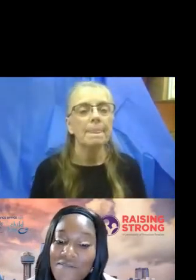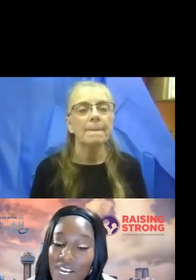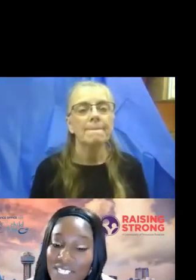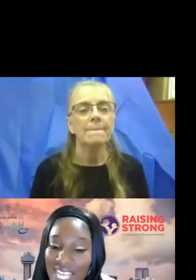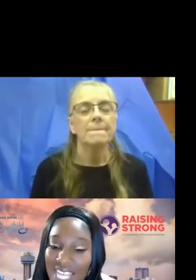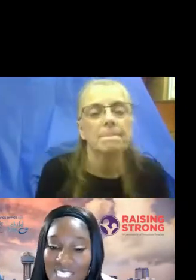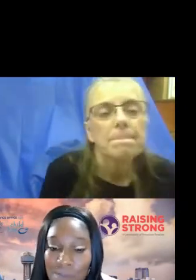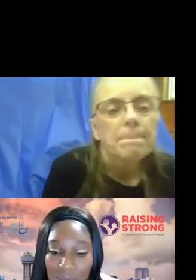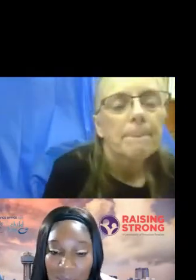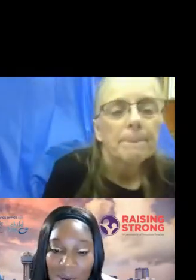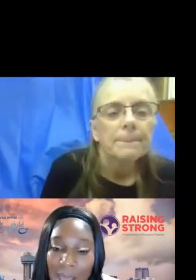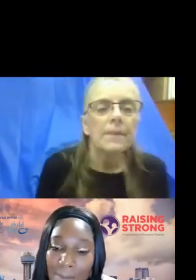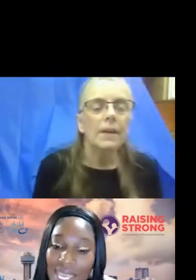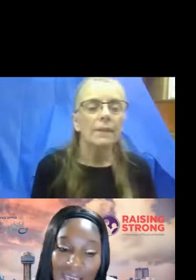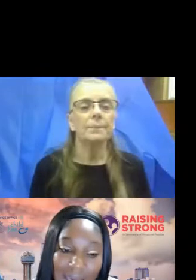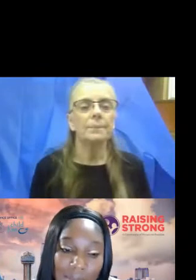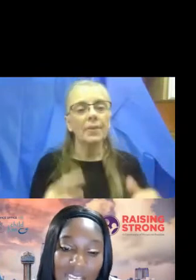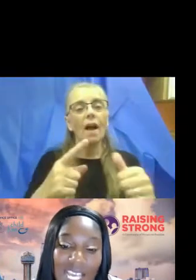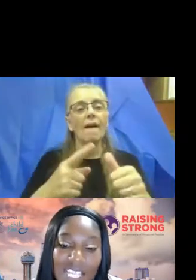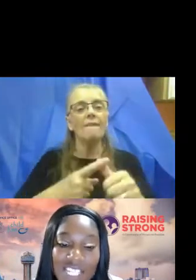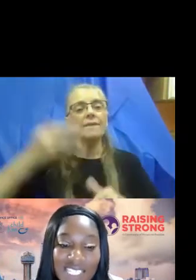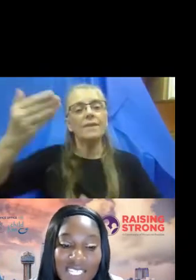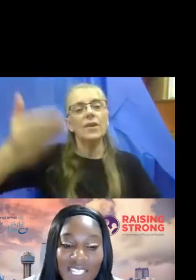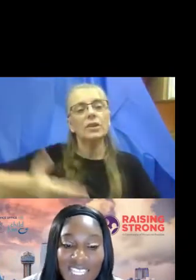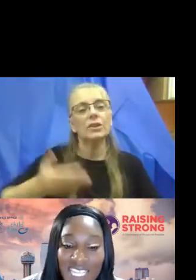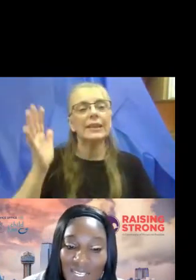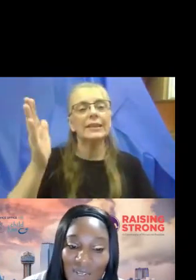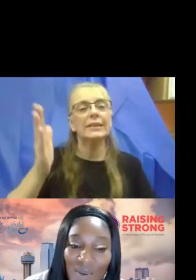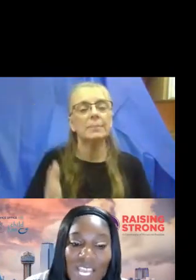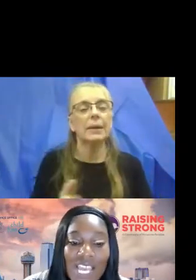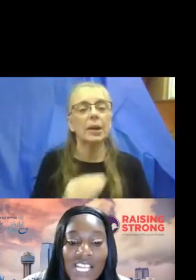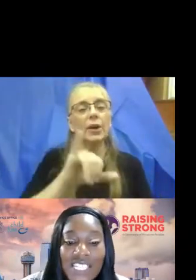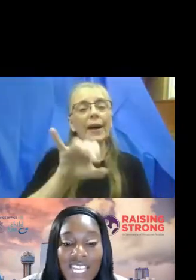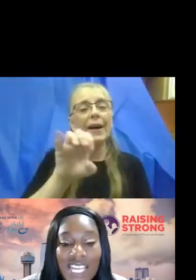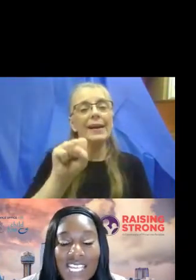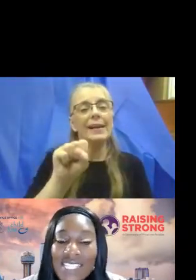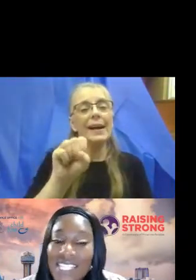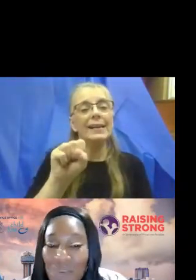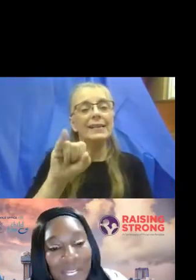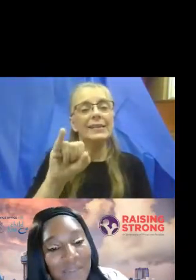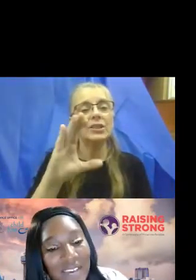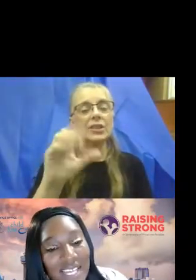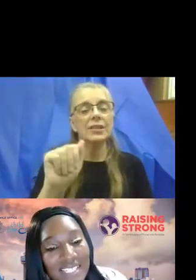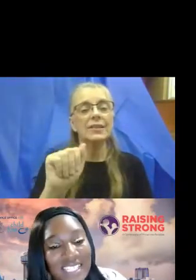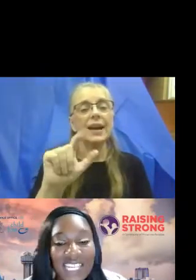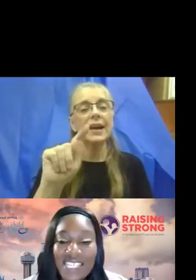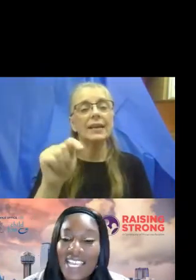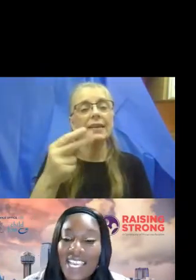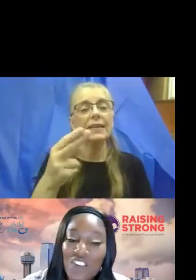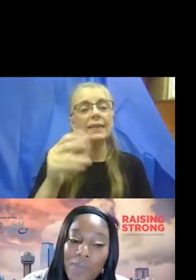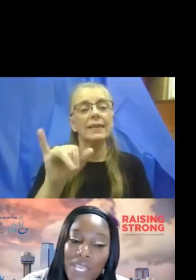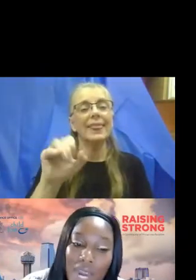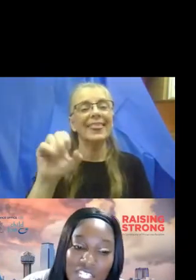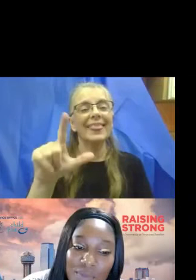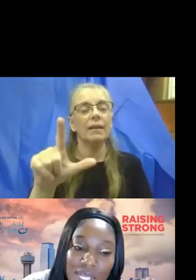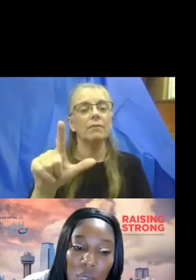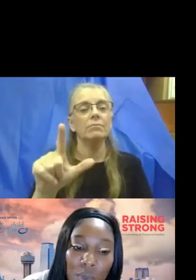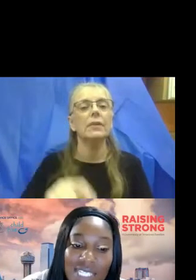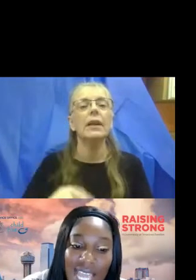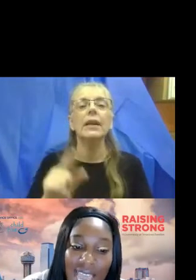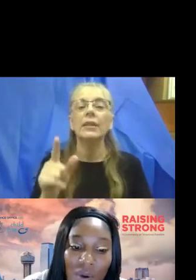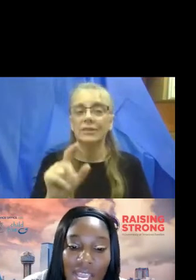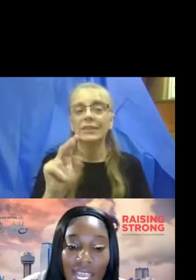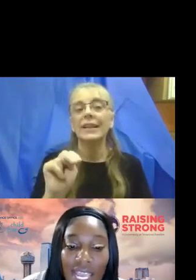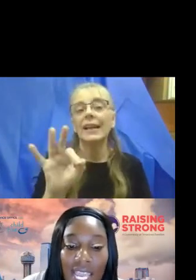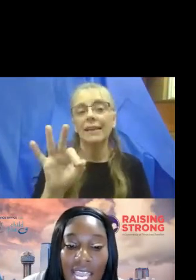our first guest speaker coming up, Jessica Thiel. She is another one of us. She is an NFP graduate who